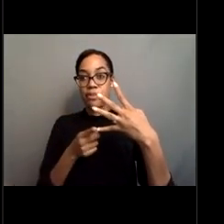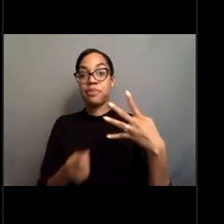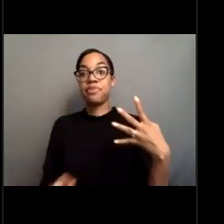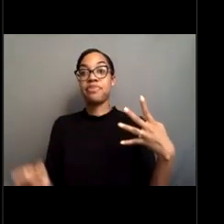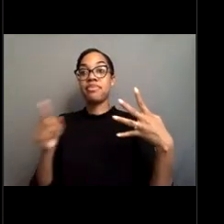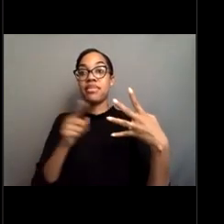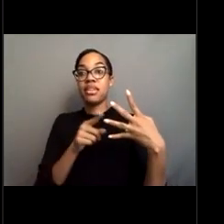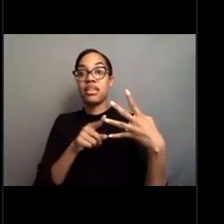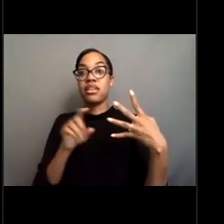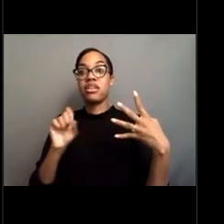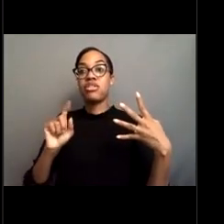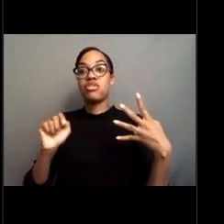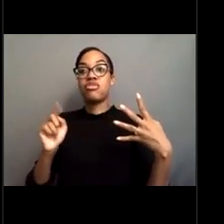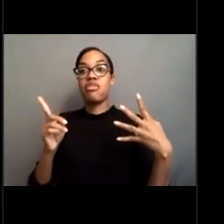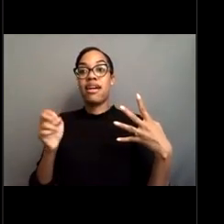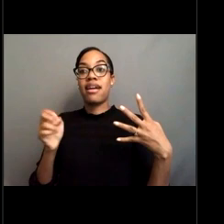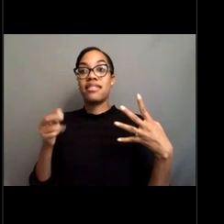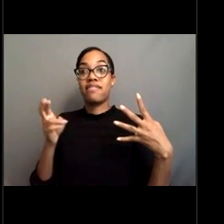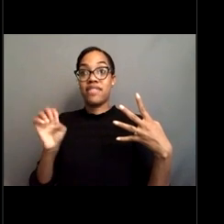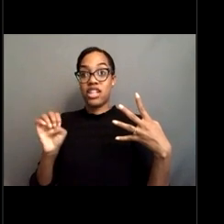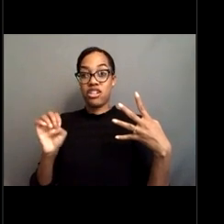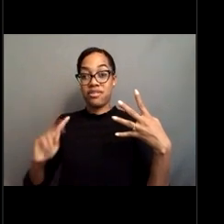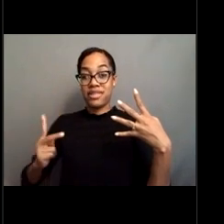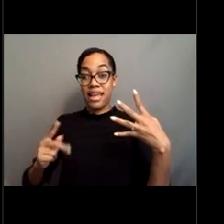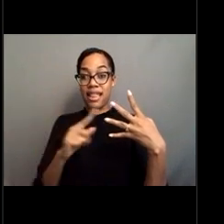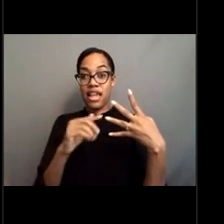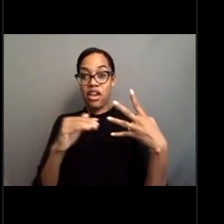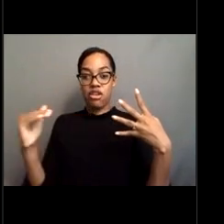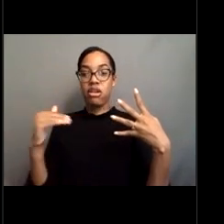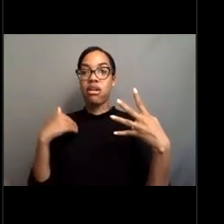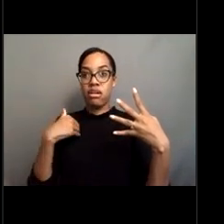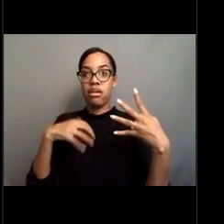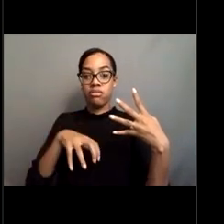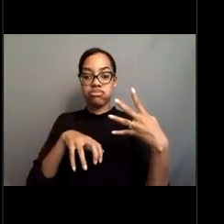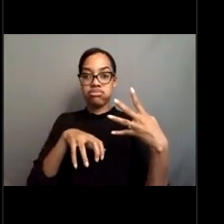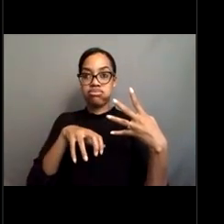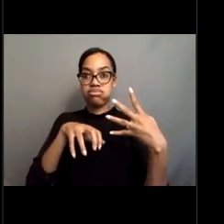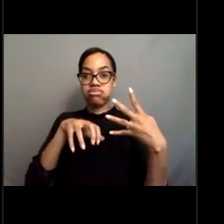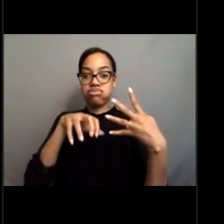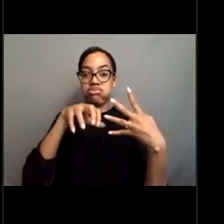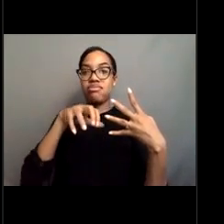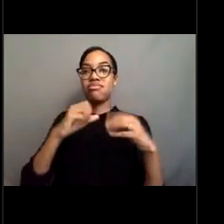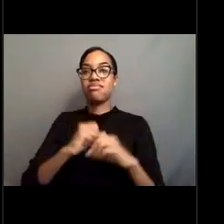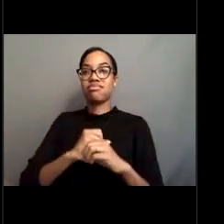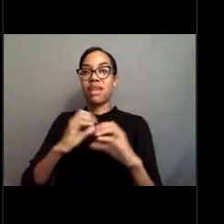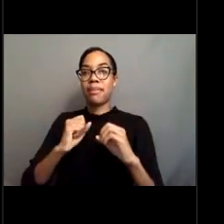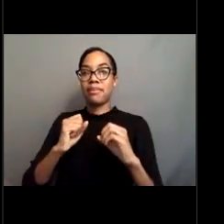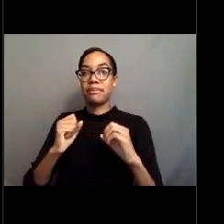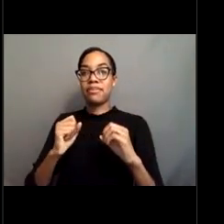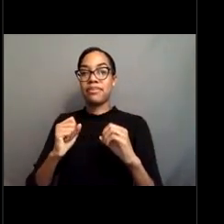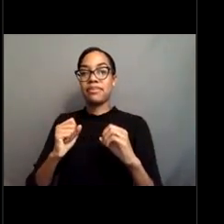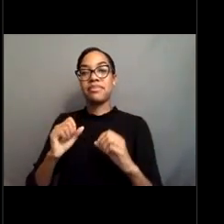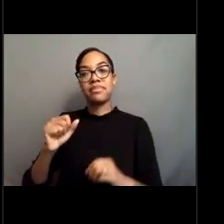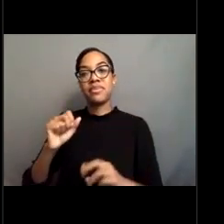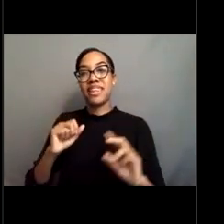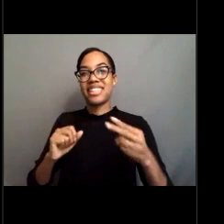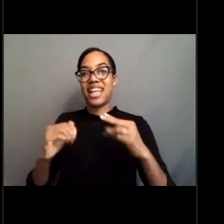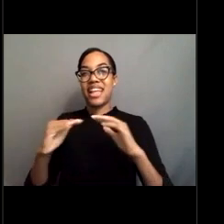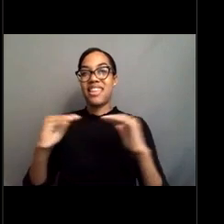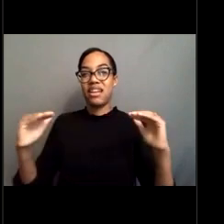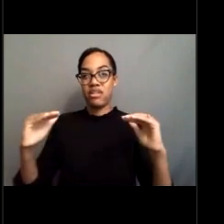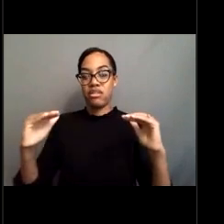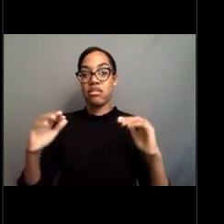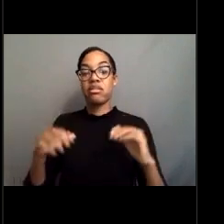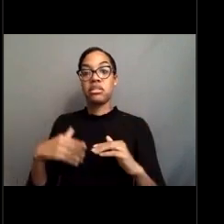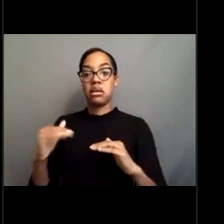the stratosphere, and then eventually it'll pop, because what happens is as you go higher and higher in the atmosphere, there's less and less